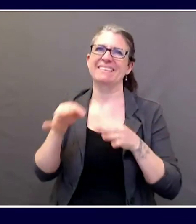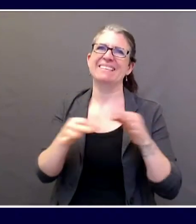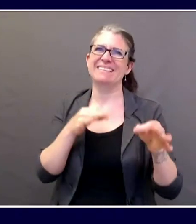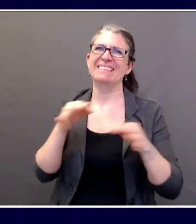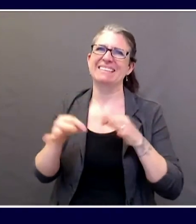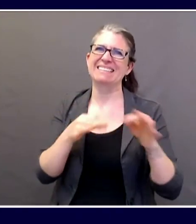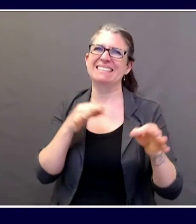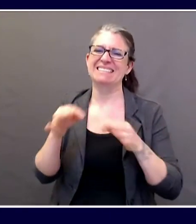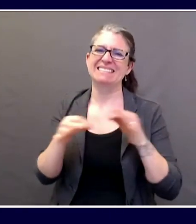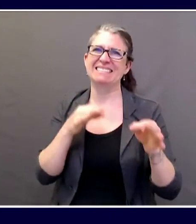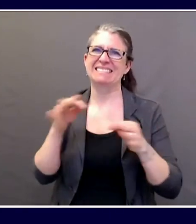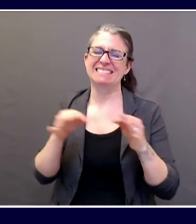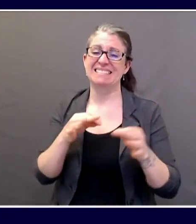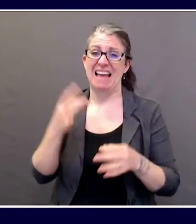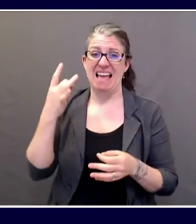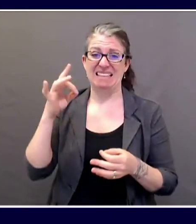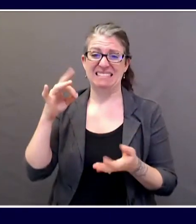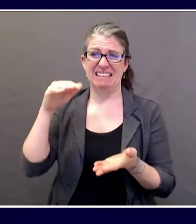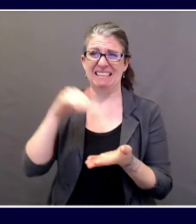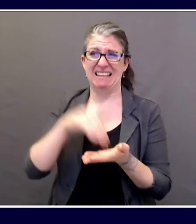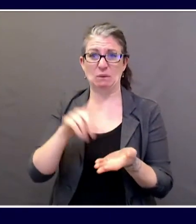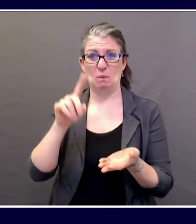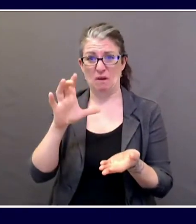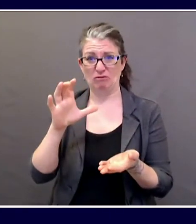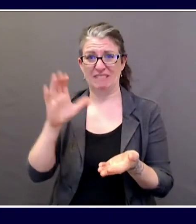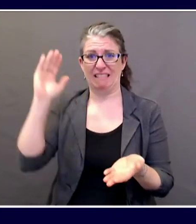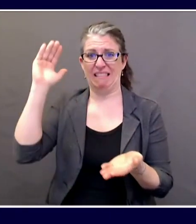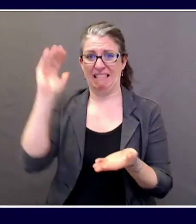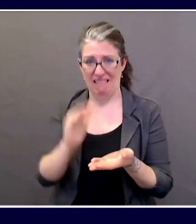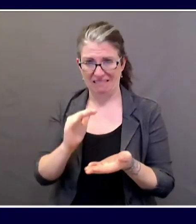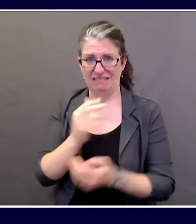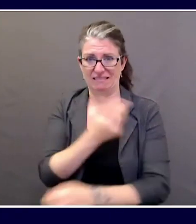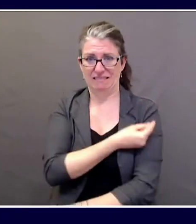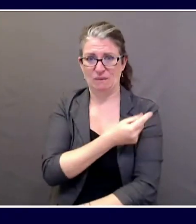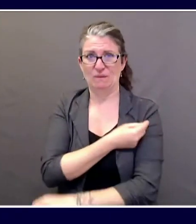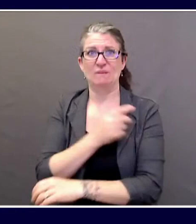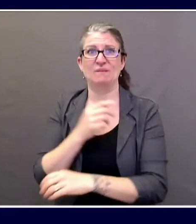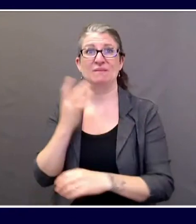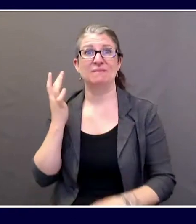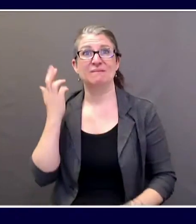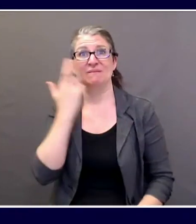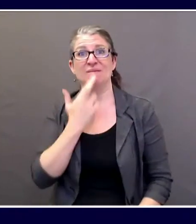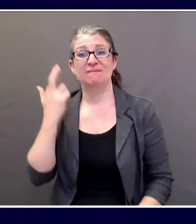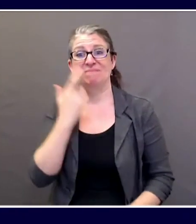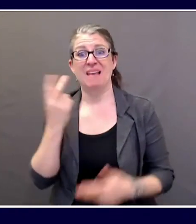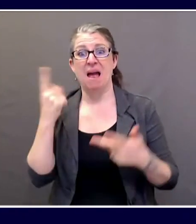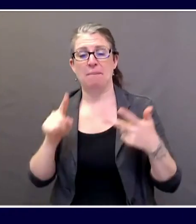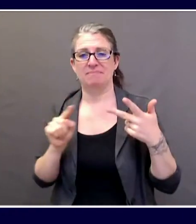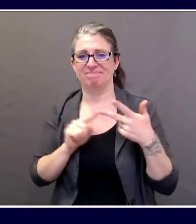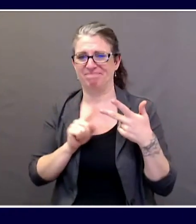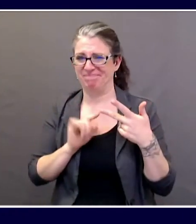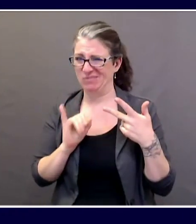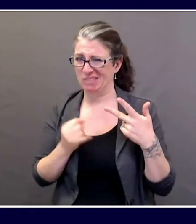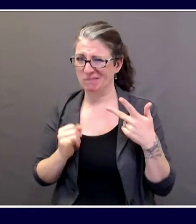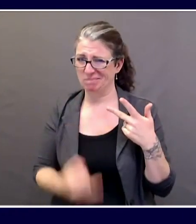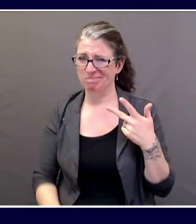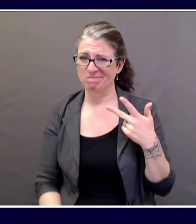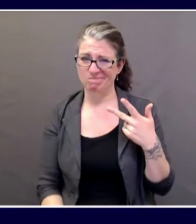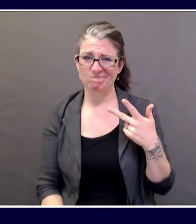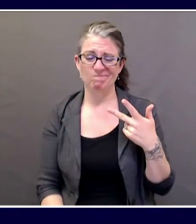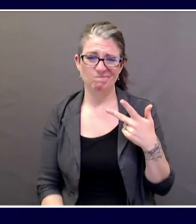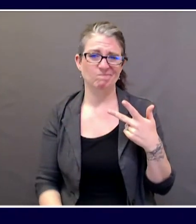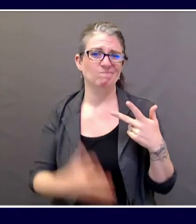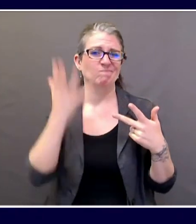doses is comprised of the decrease in the J&J supply. Now, as we've talked about, the